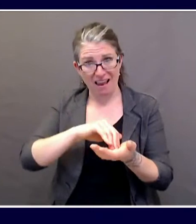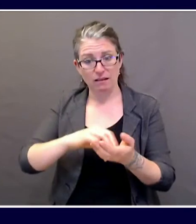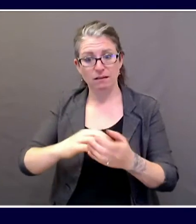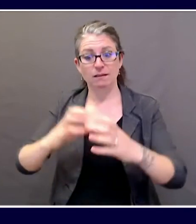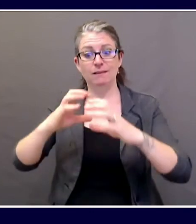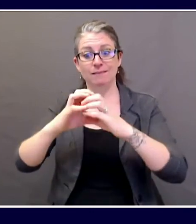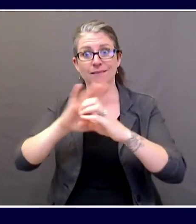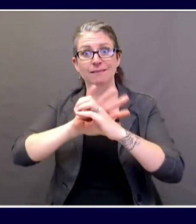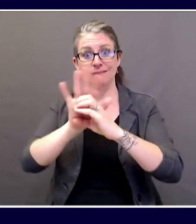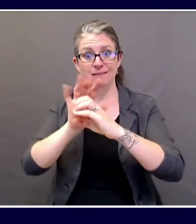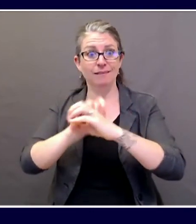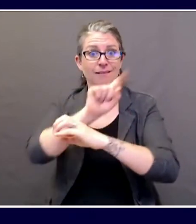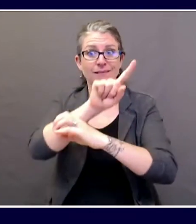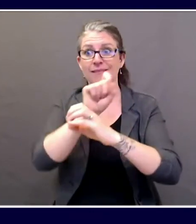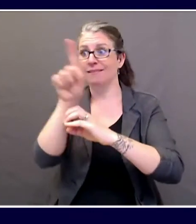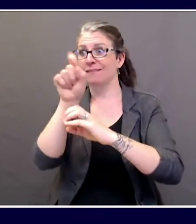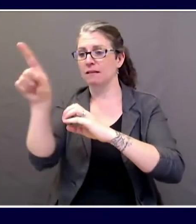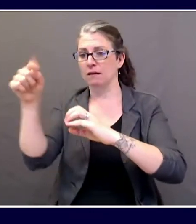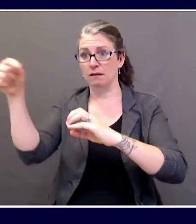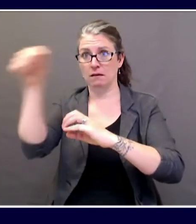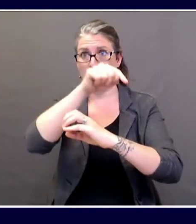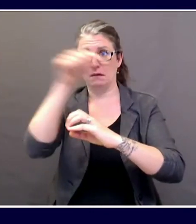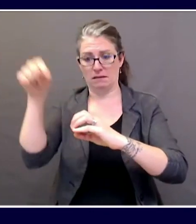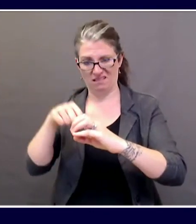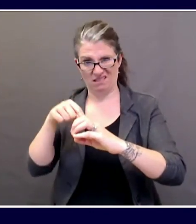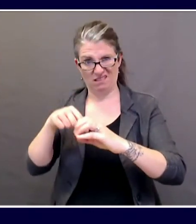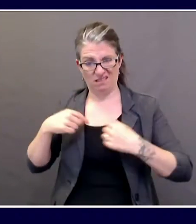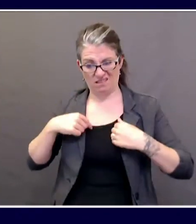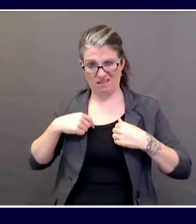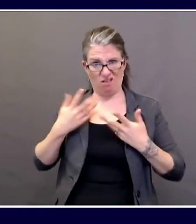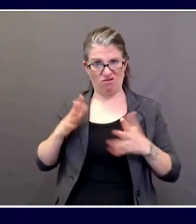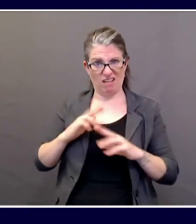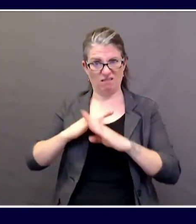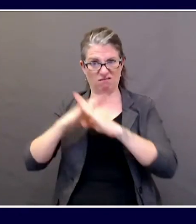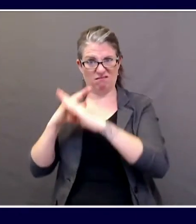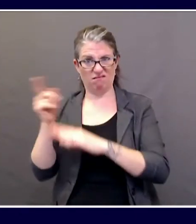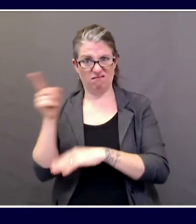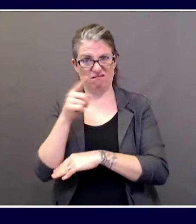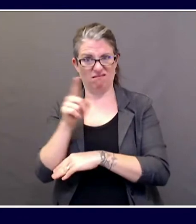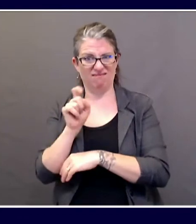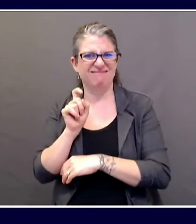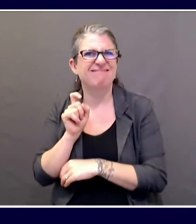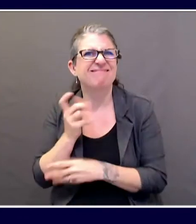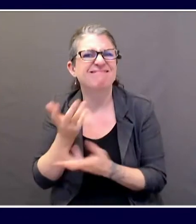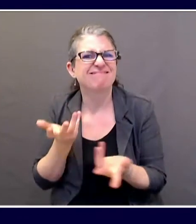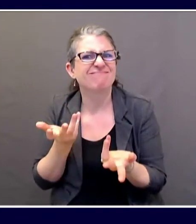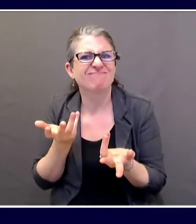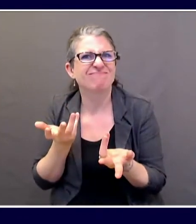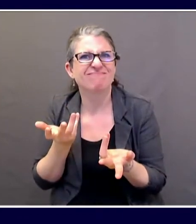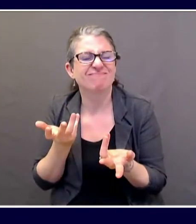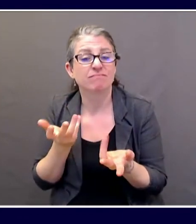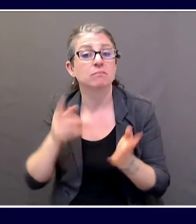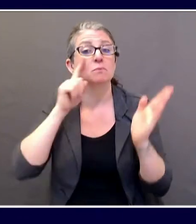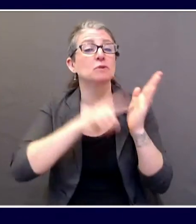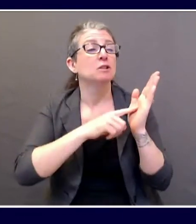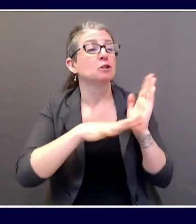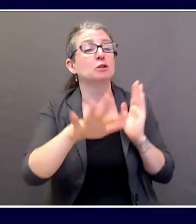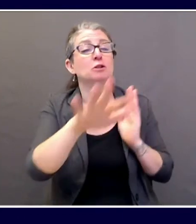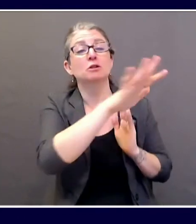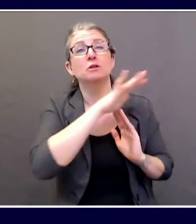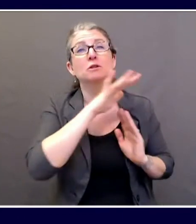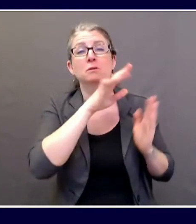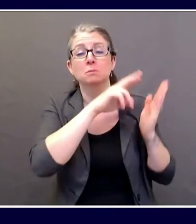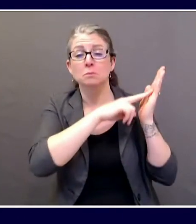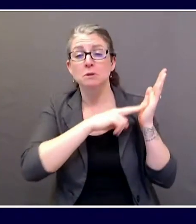you get from a vaccine seems to be stronger than the immunity that your own body produces after it's